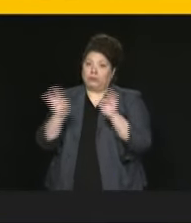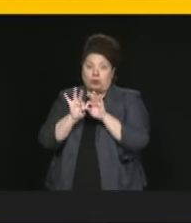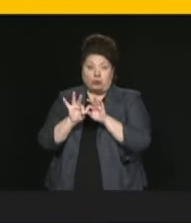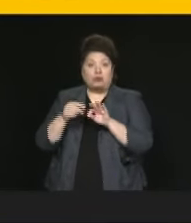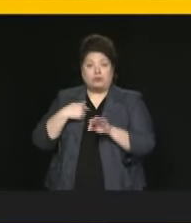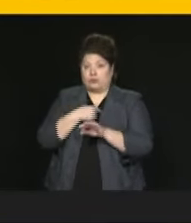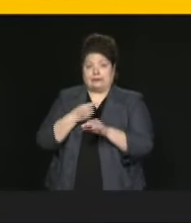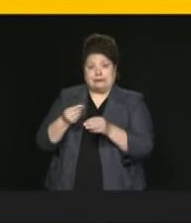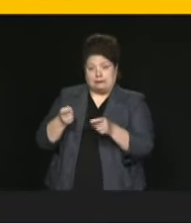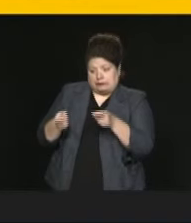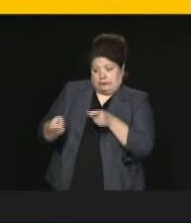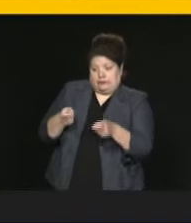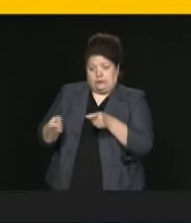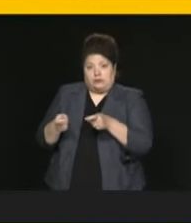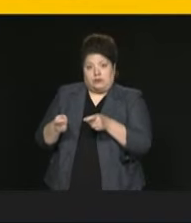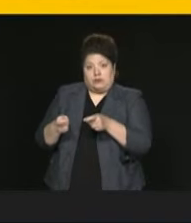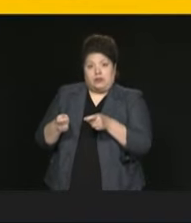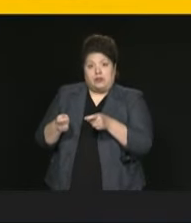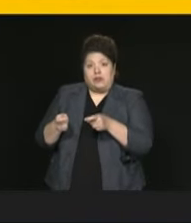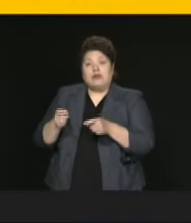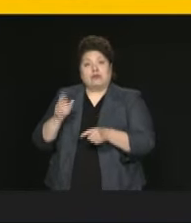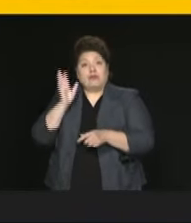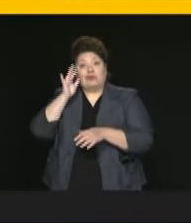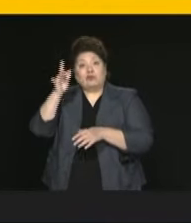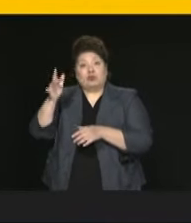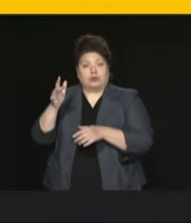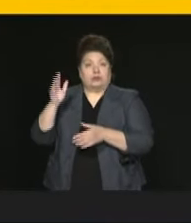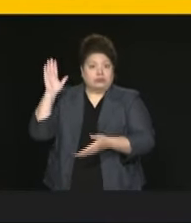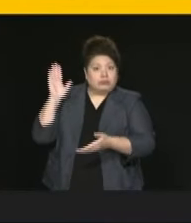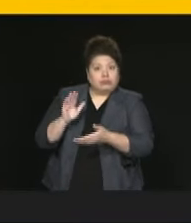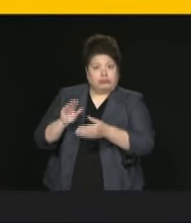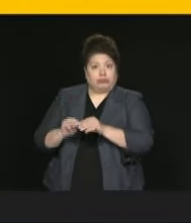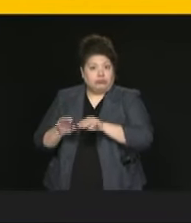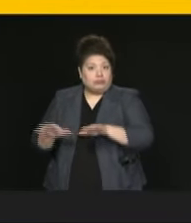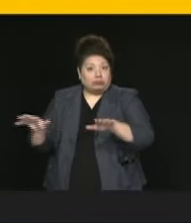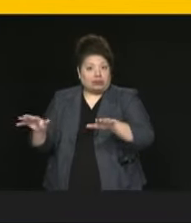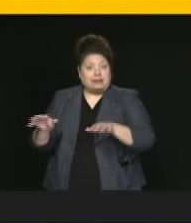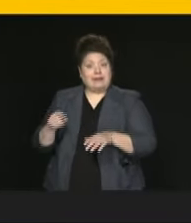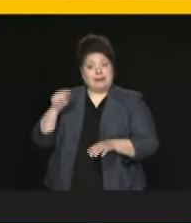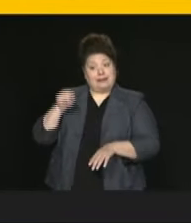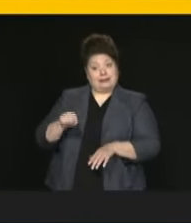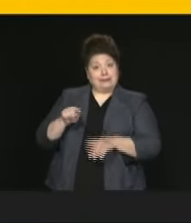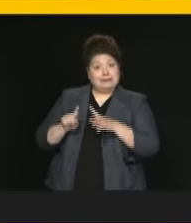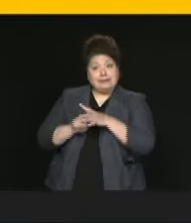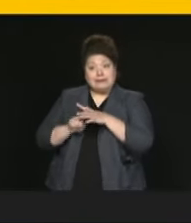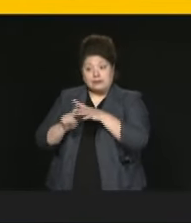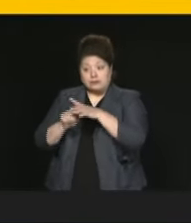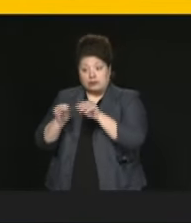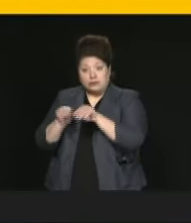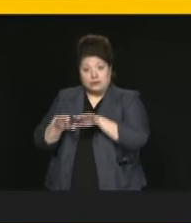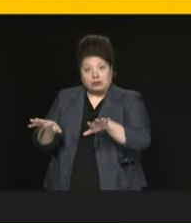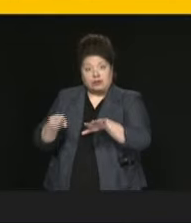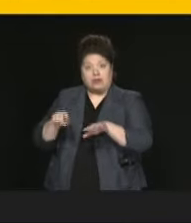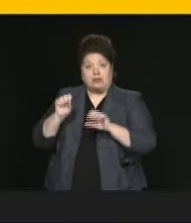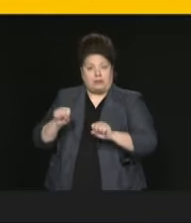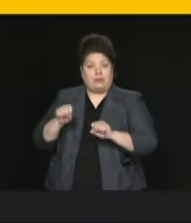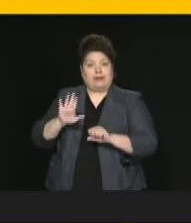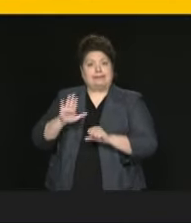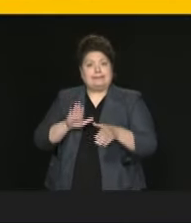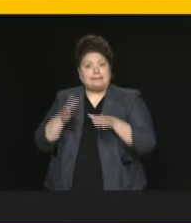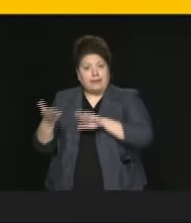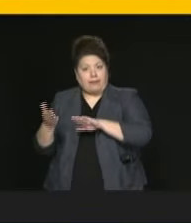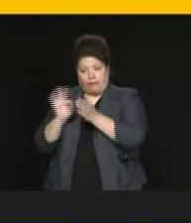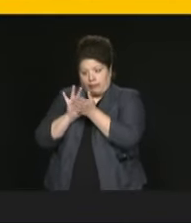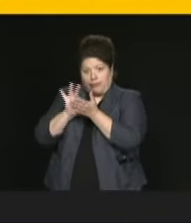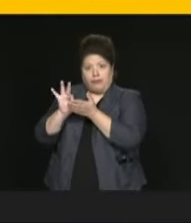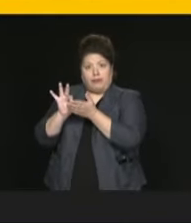COVID-19. These outbreaks drive up the case fatality rate, accelerate spread, and